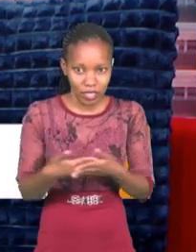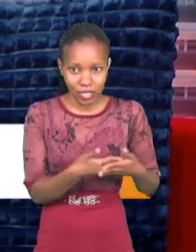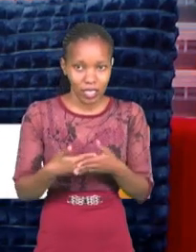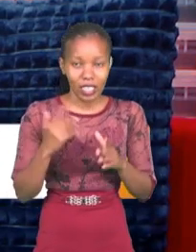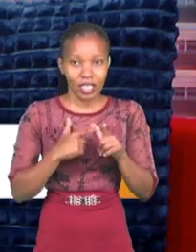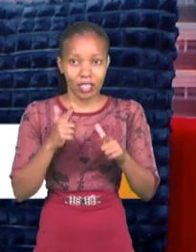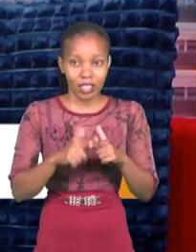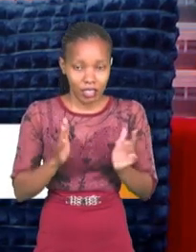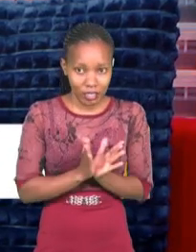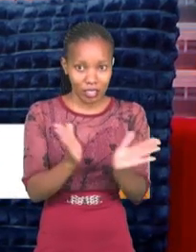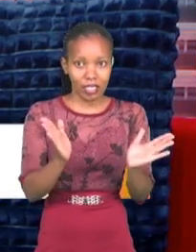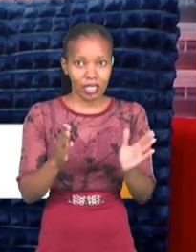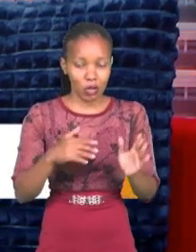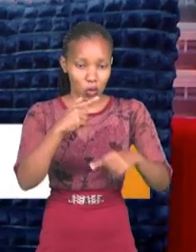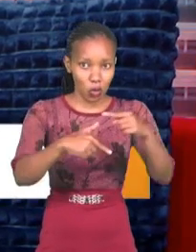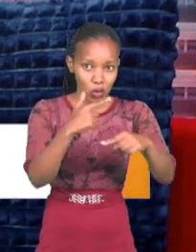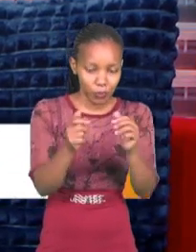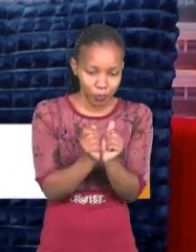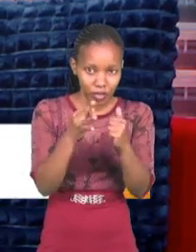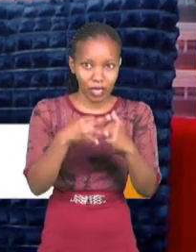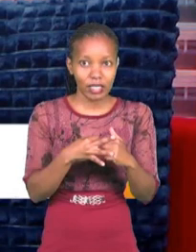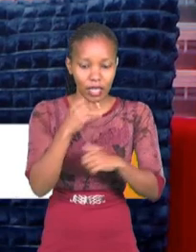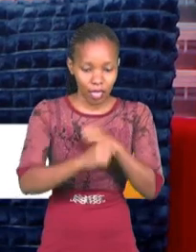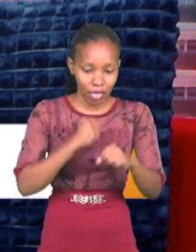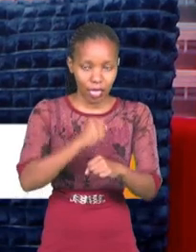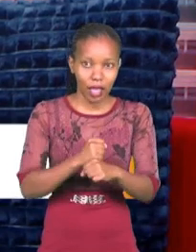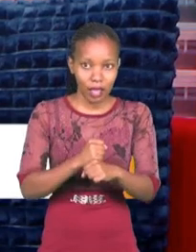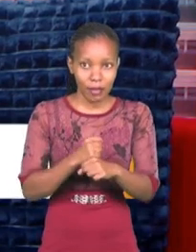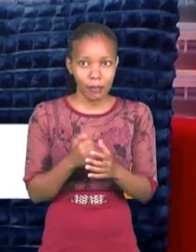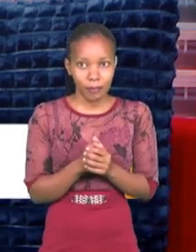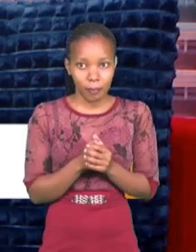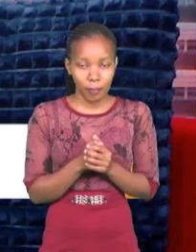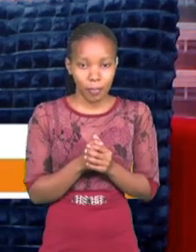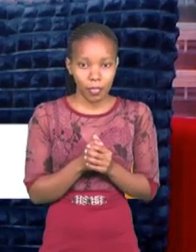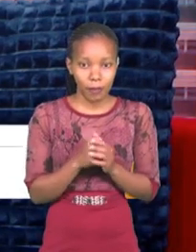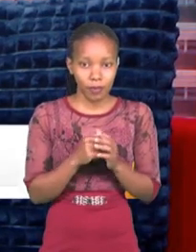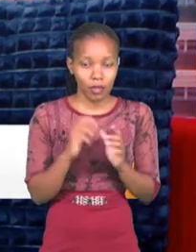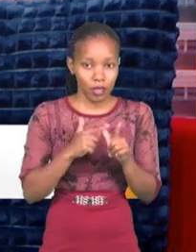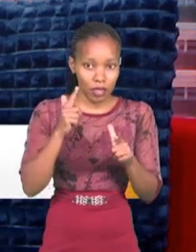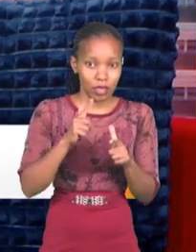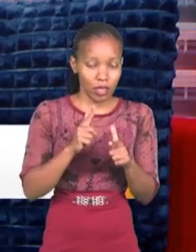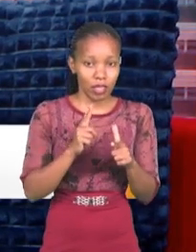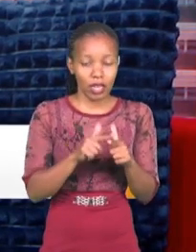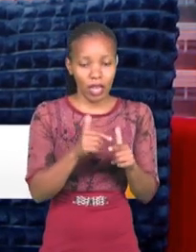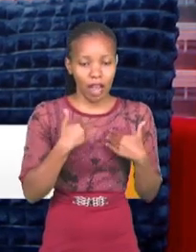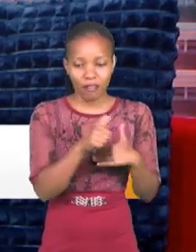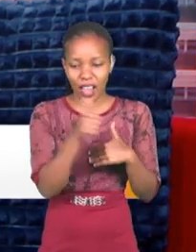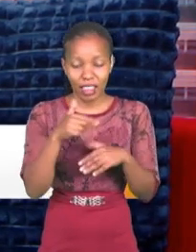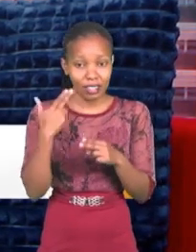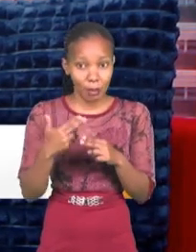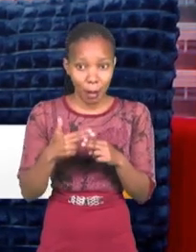it generally ends up to the 18 years of age till adolescence. It is called as pediatrics, whole age